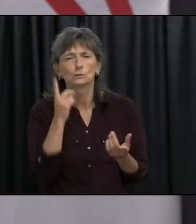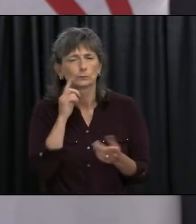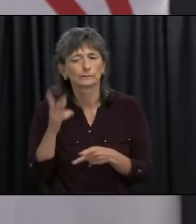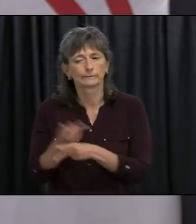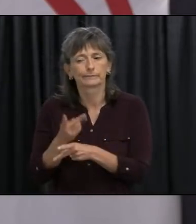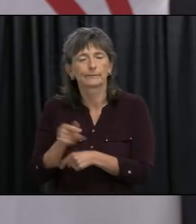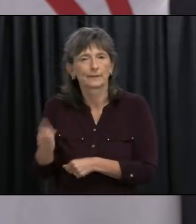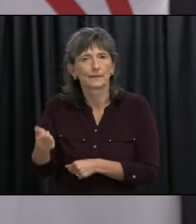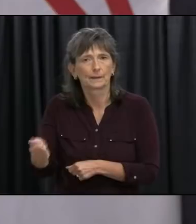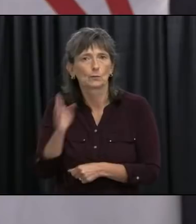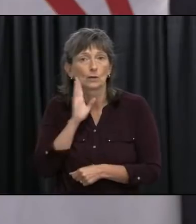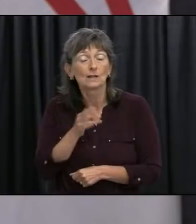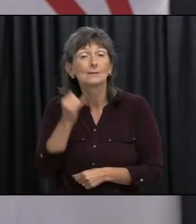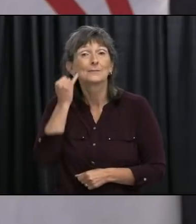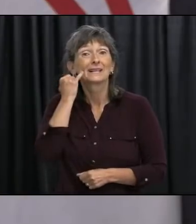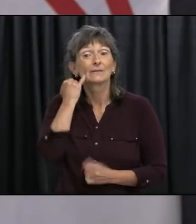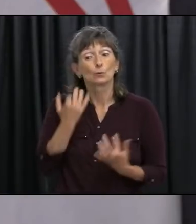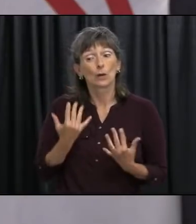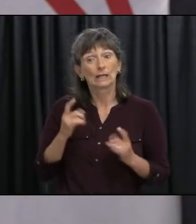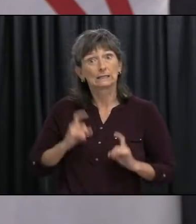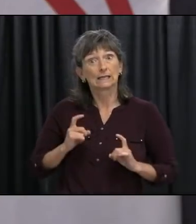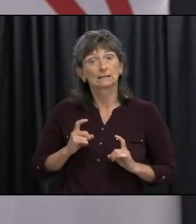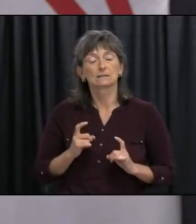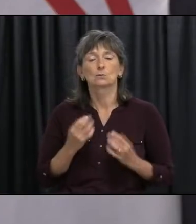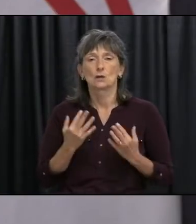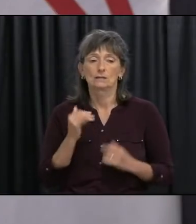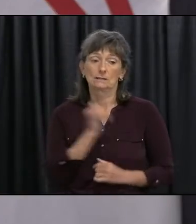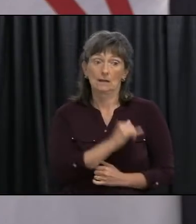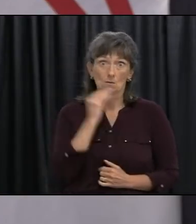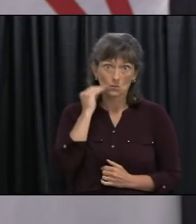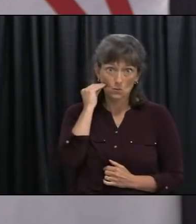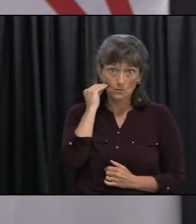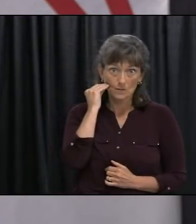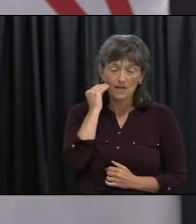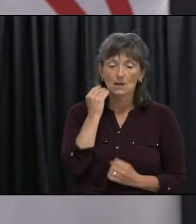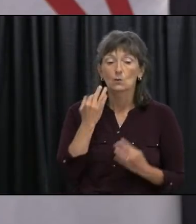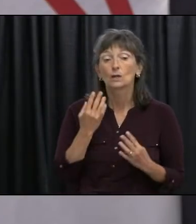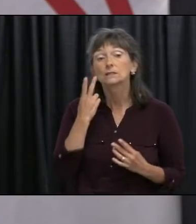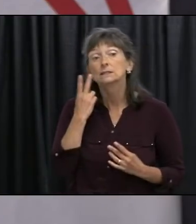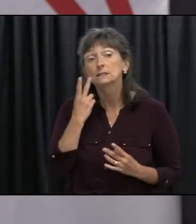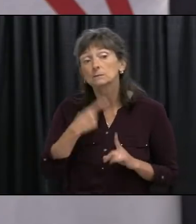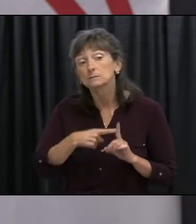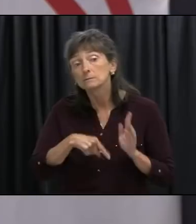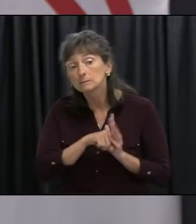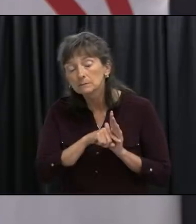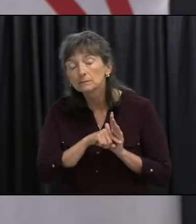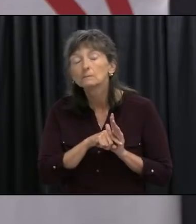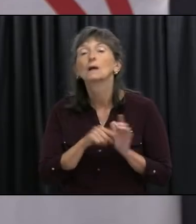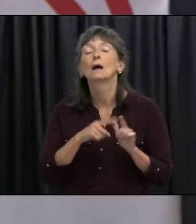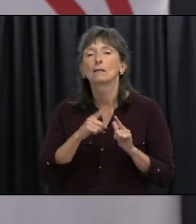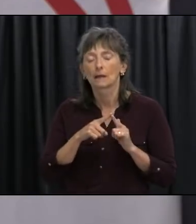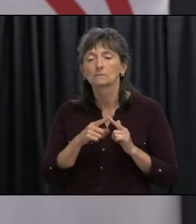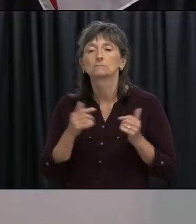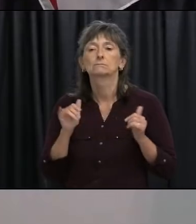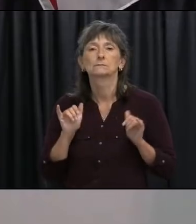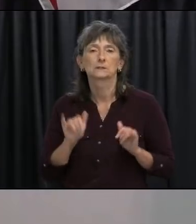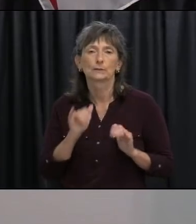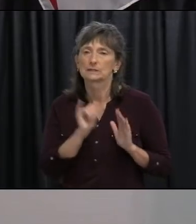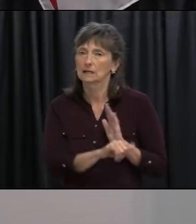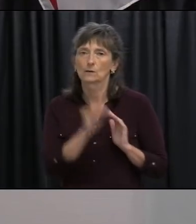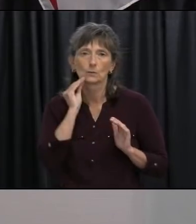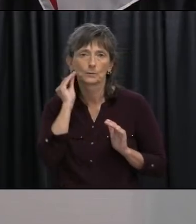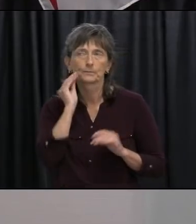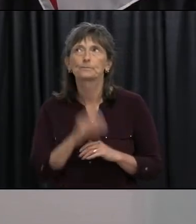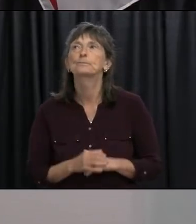to stay home until you not just get the test done, but of course, get the results of those tests. And in terms of